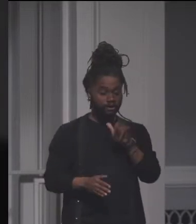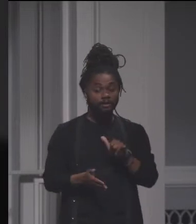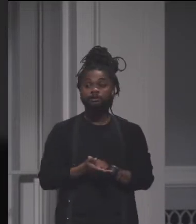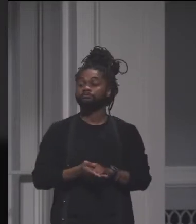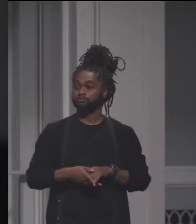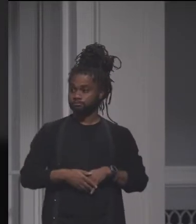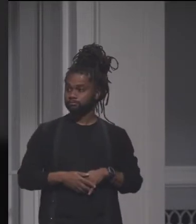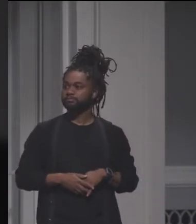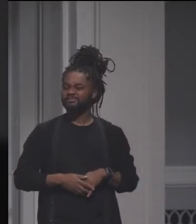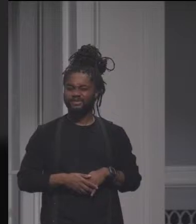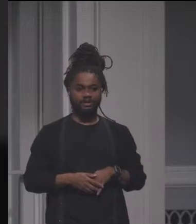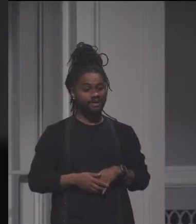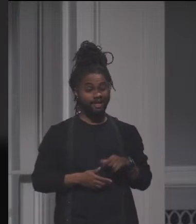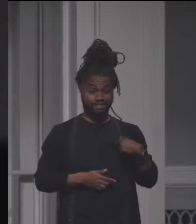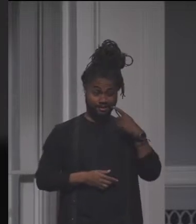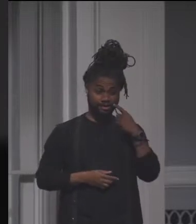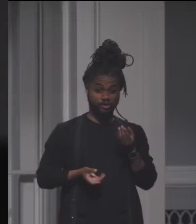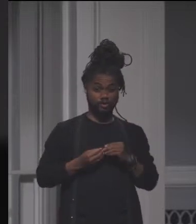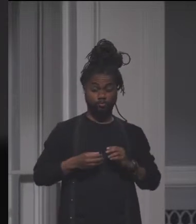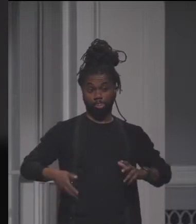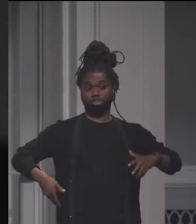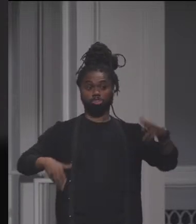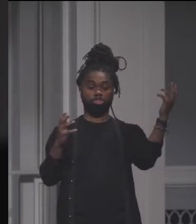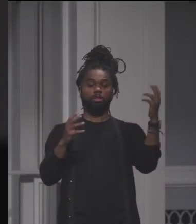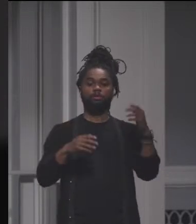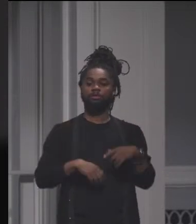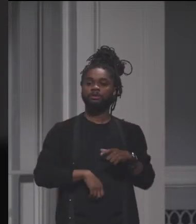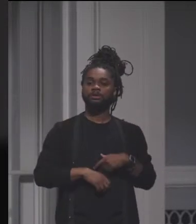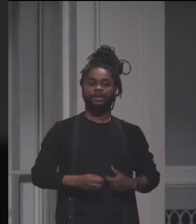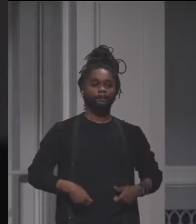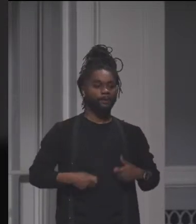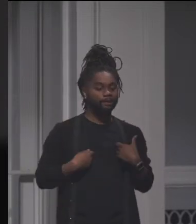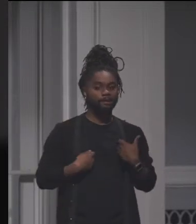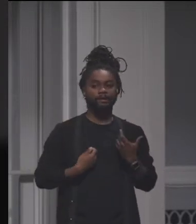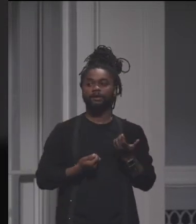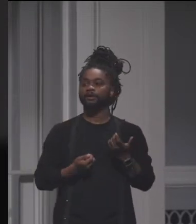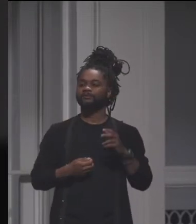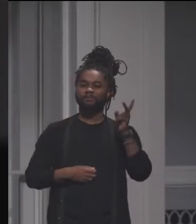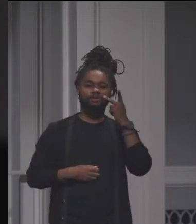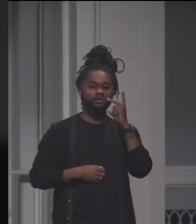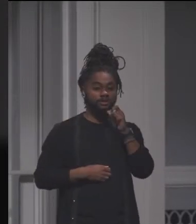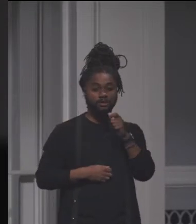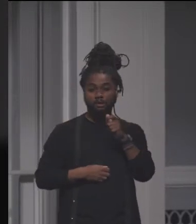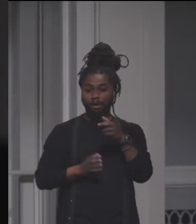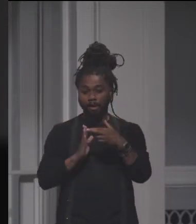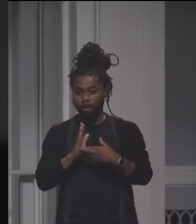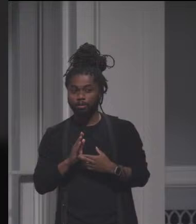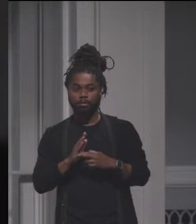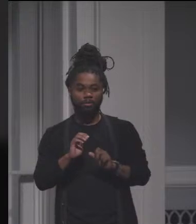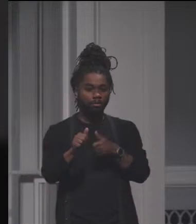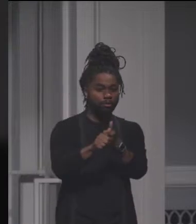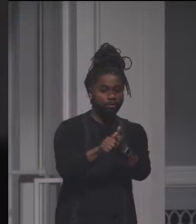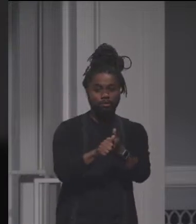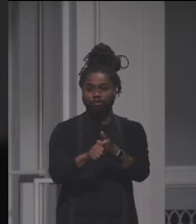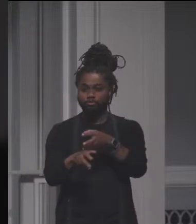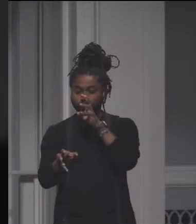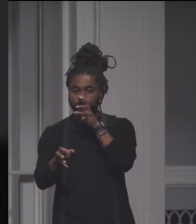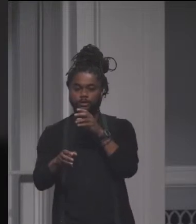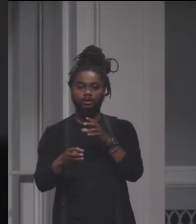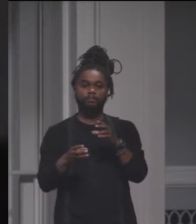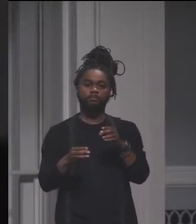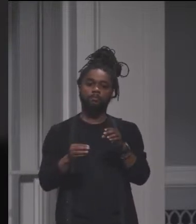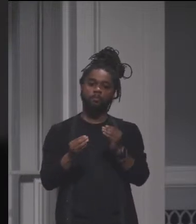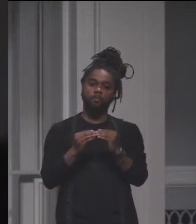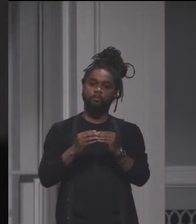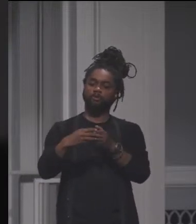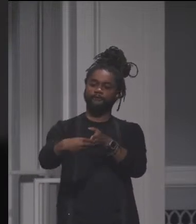a messier Middle Ages, a time when life and politics were less codified, more fluid, when there were kings and